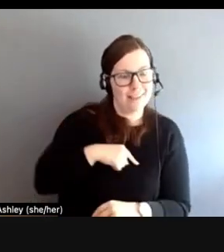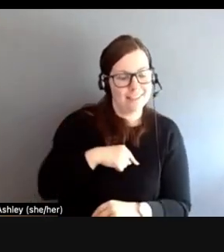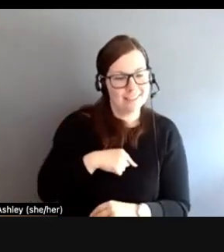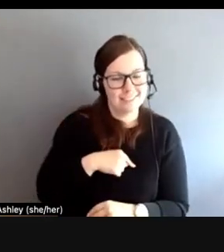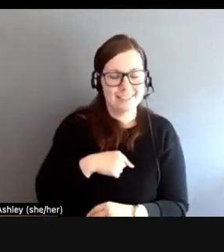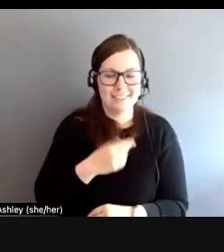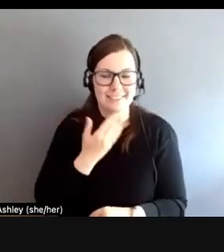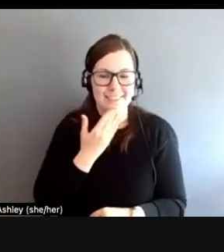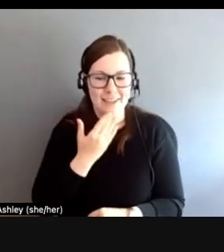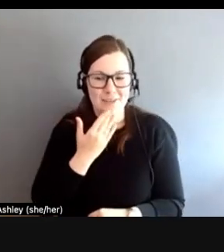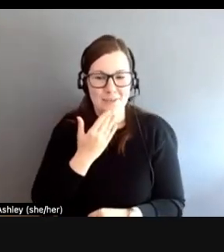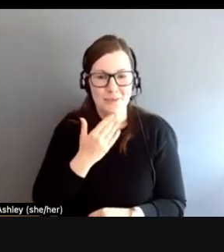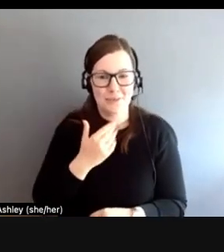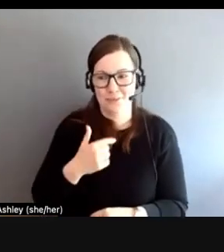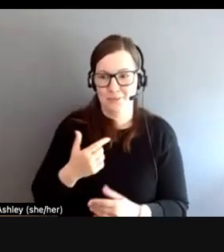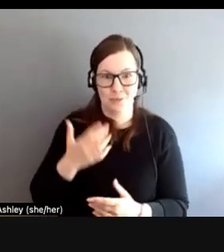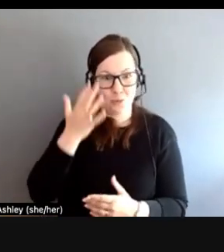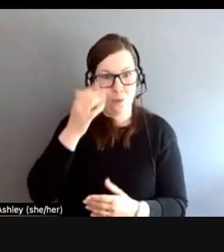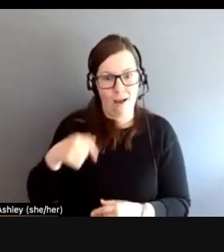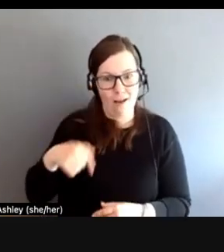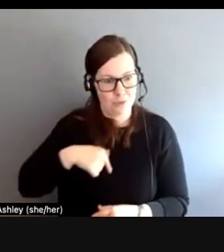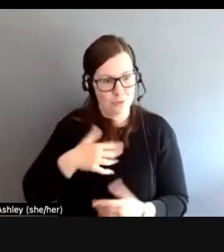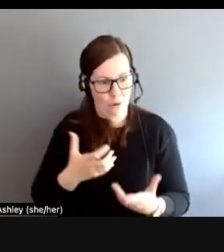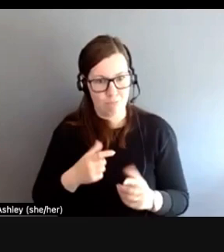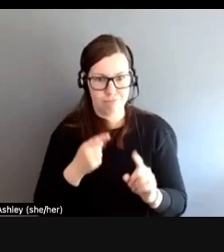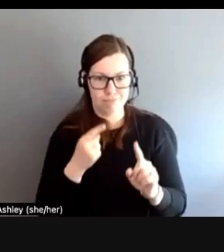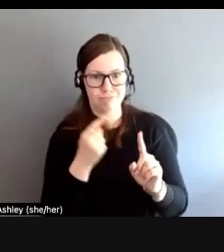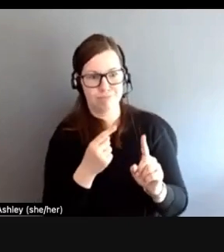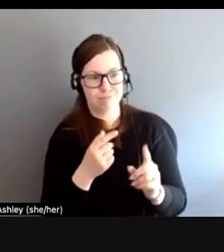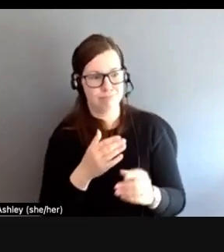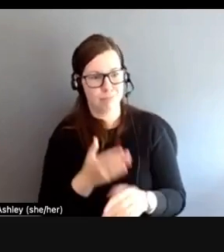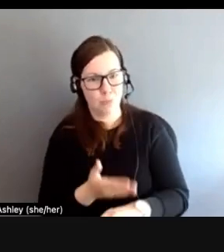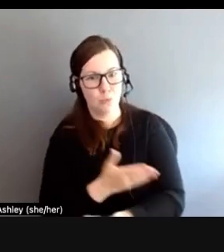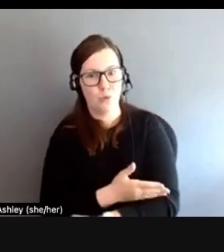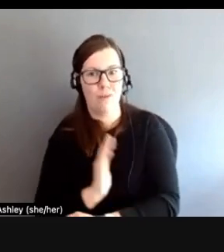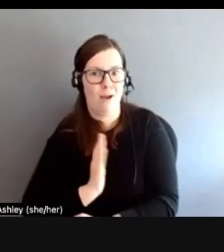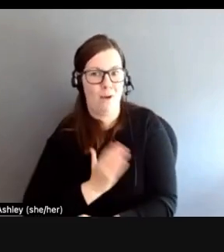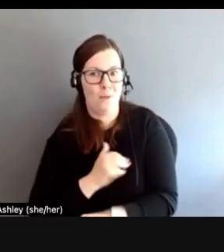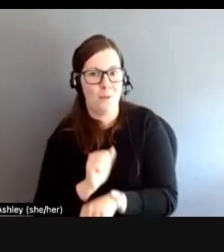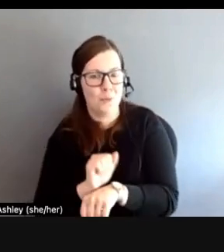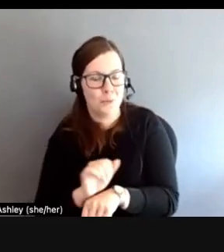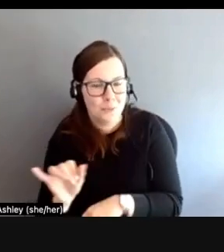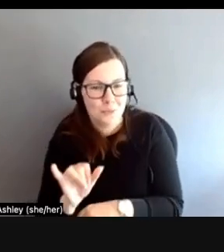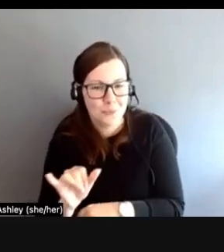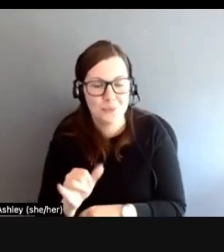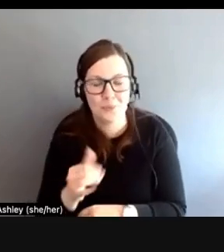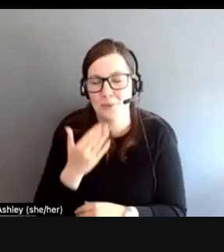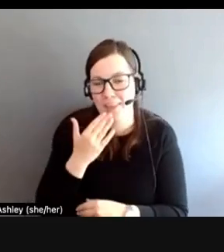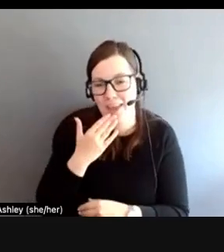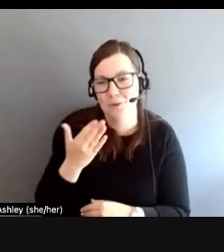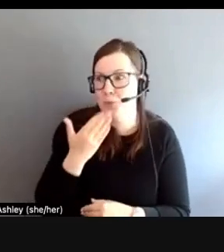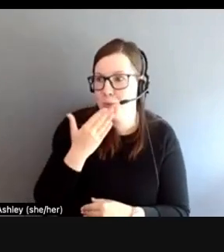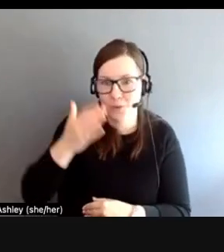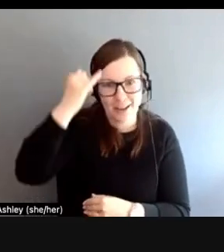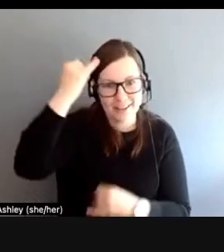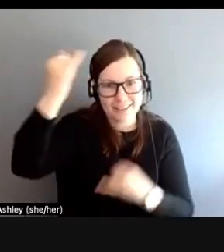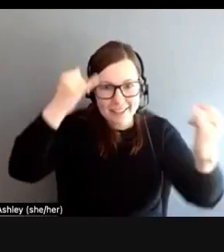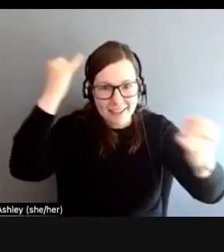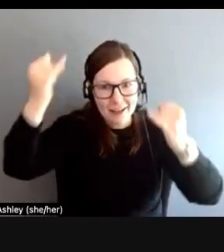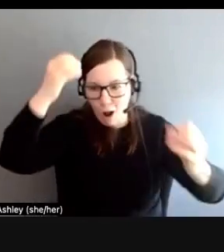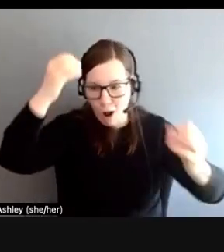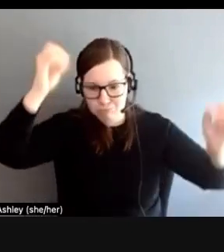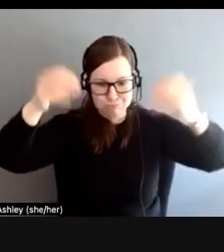help us get better at what we're doing in our practice and giving us lots of great ideas about new ways to